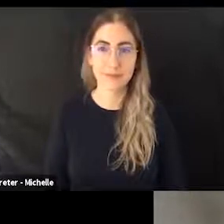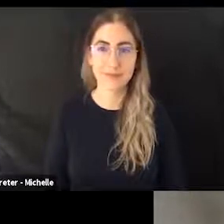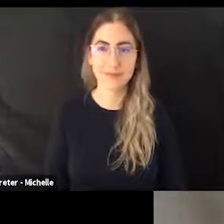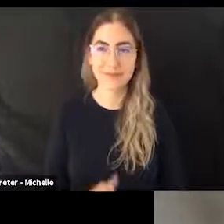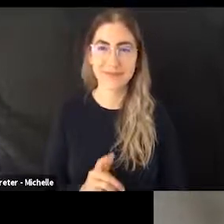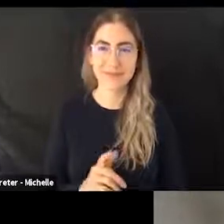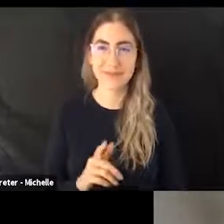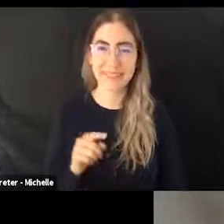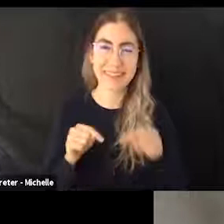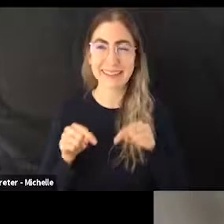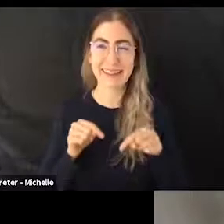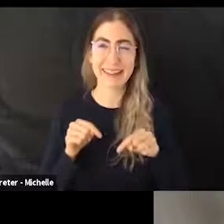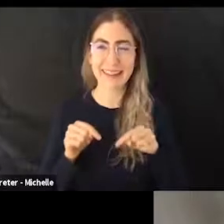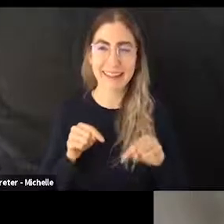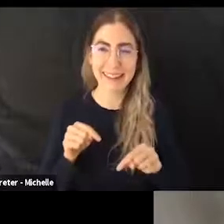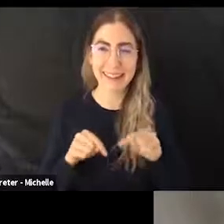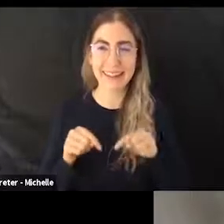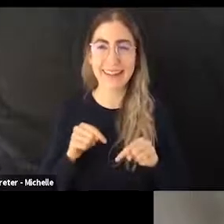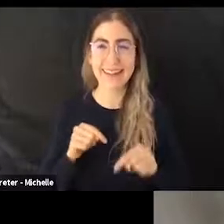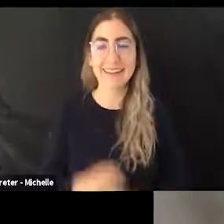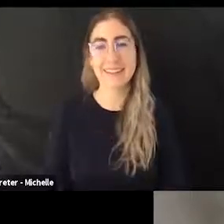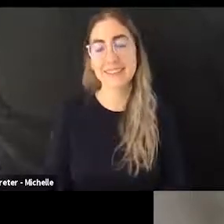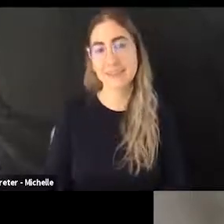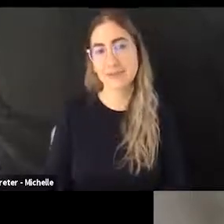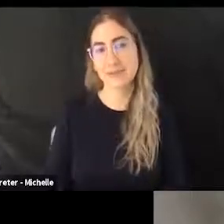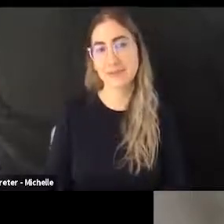Just click back for a moment.